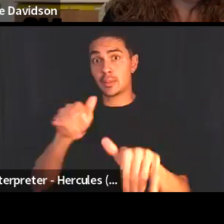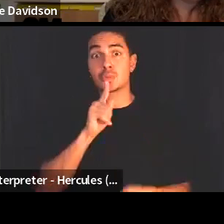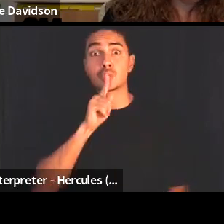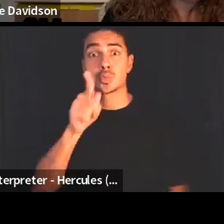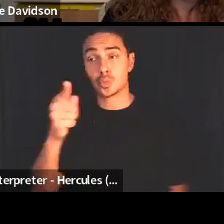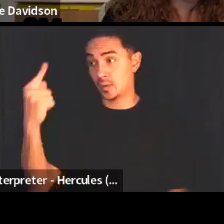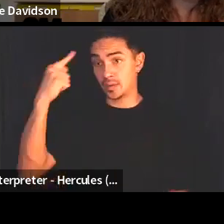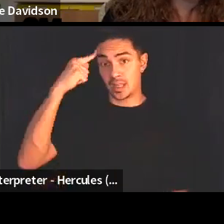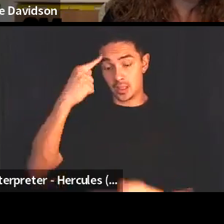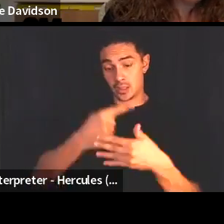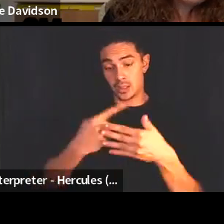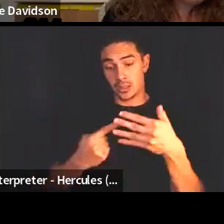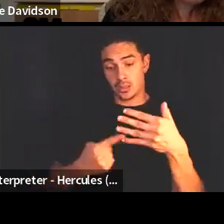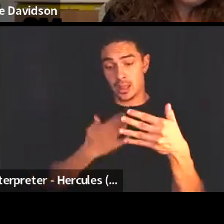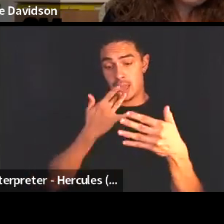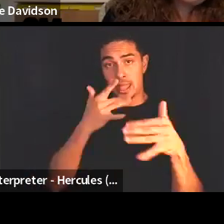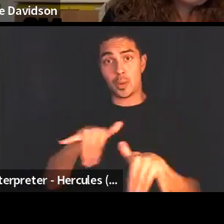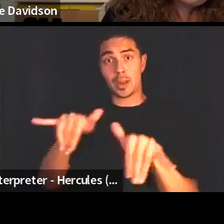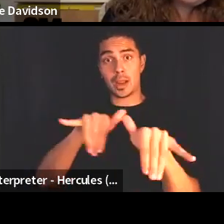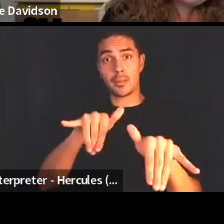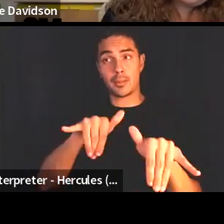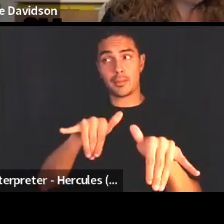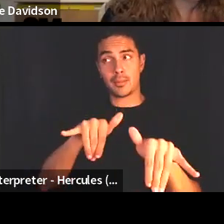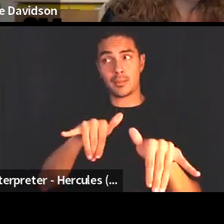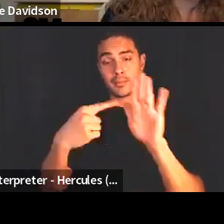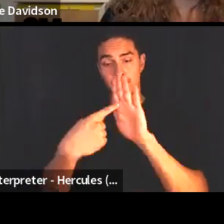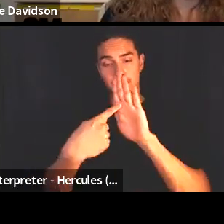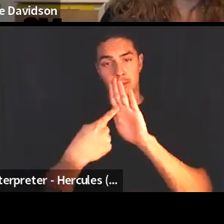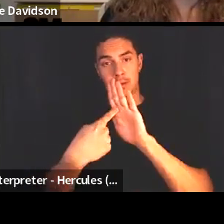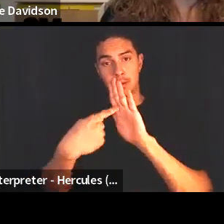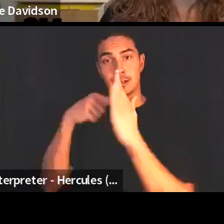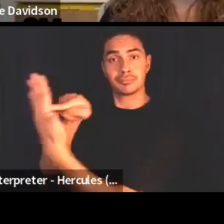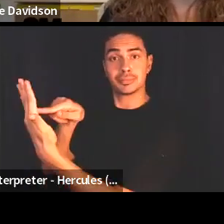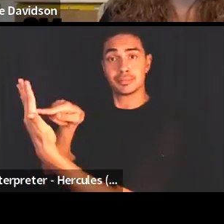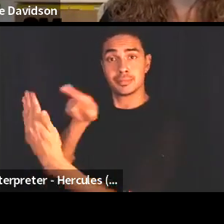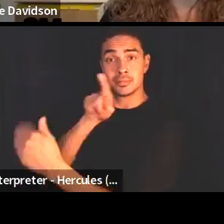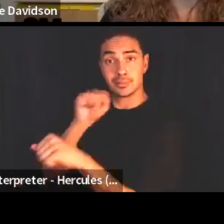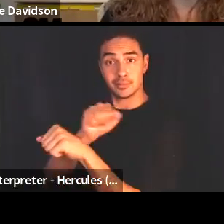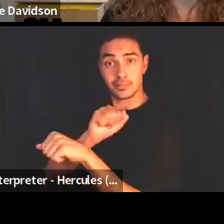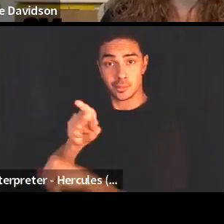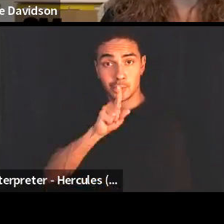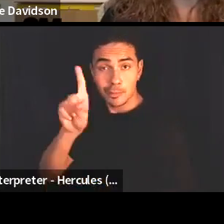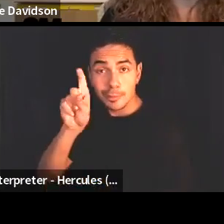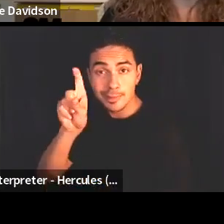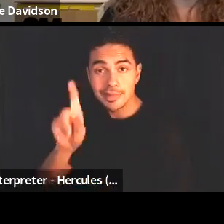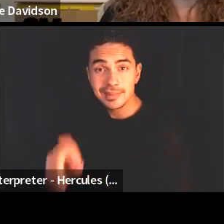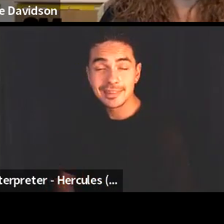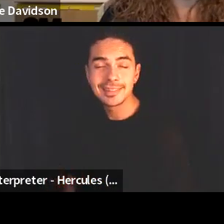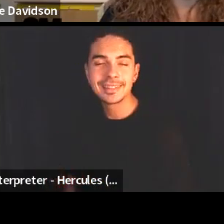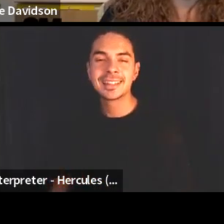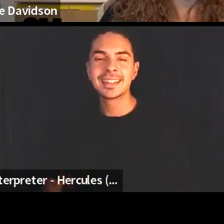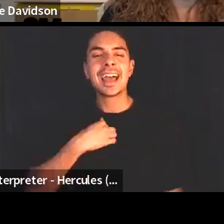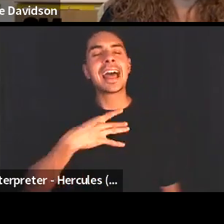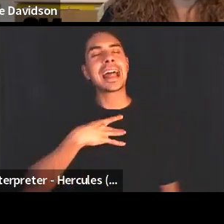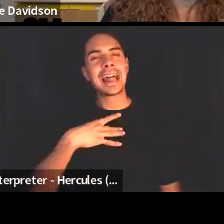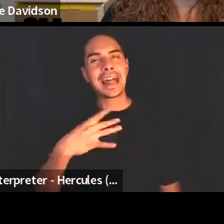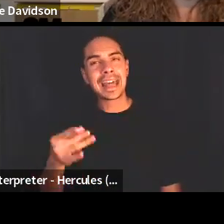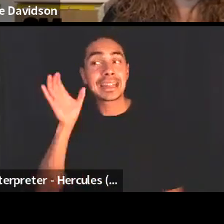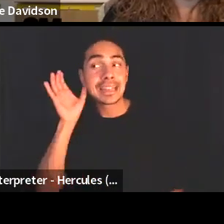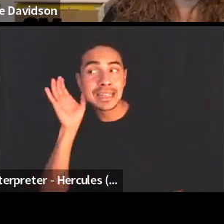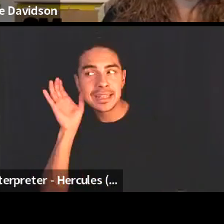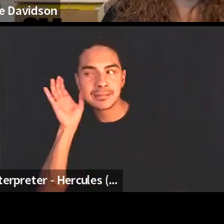now. So I think about some of that. So I'm really listening and hearing and